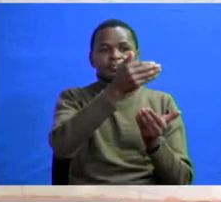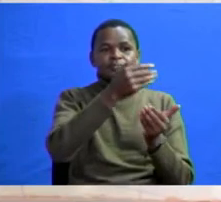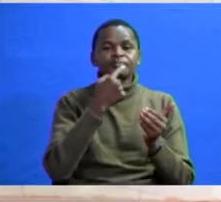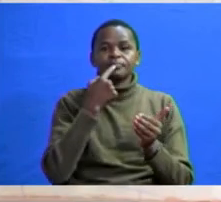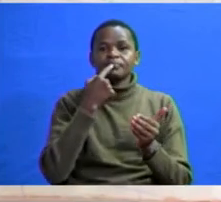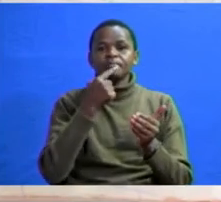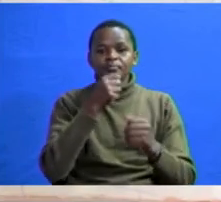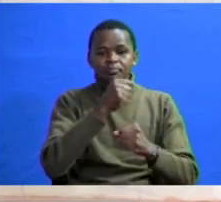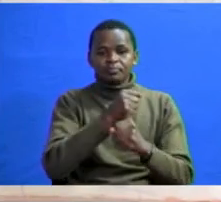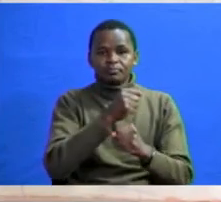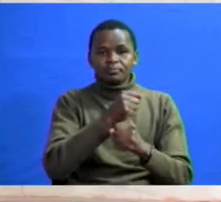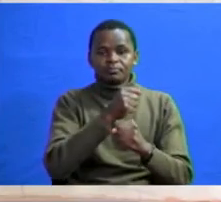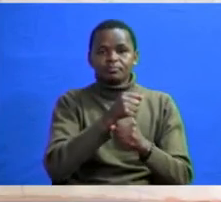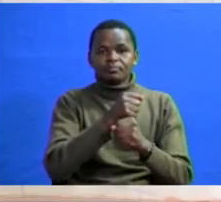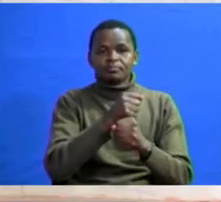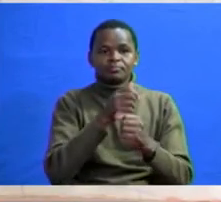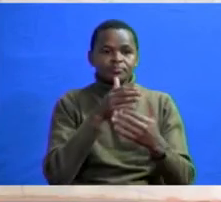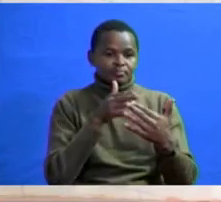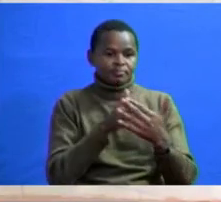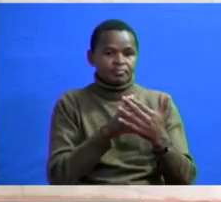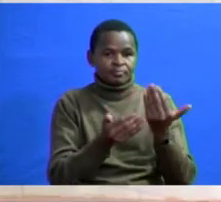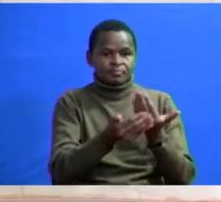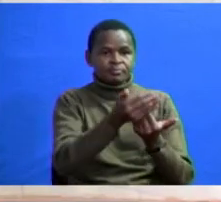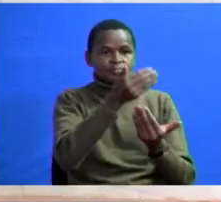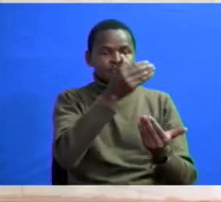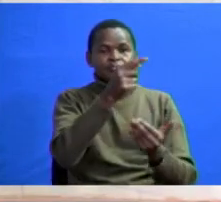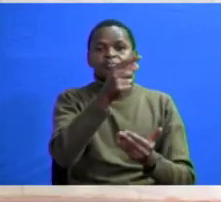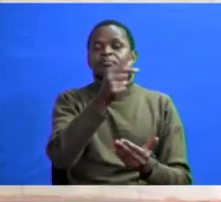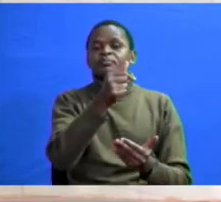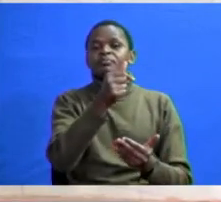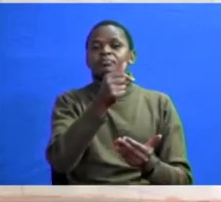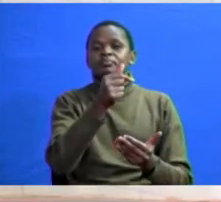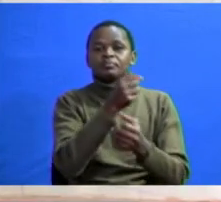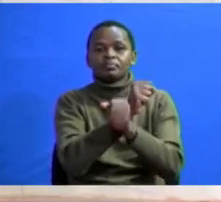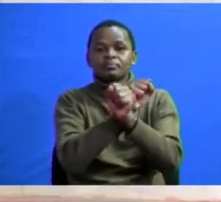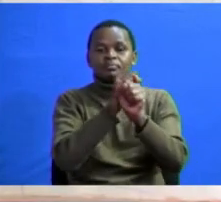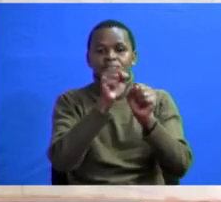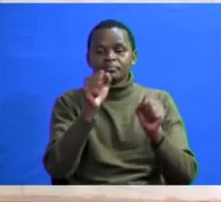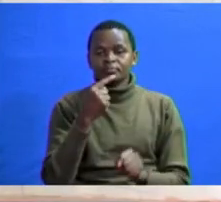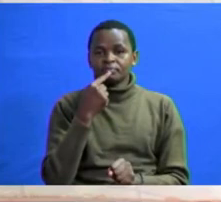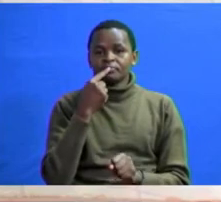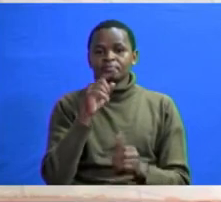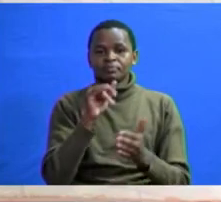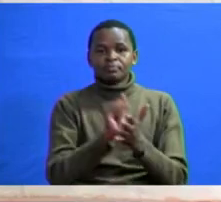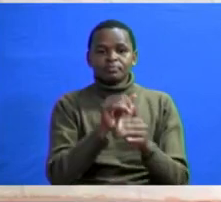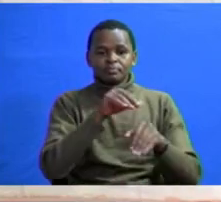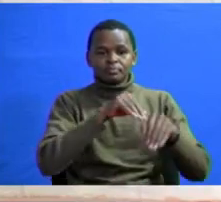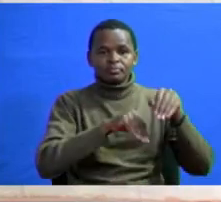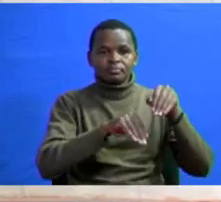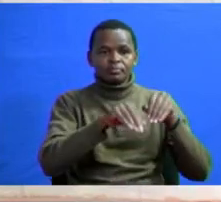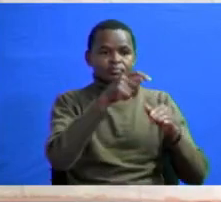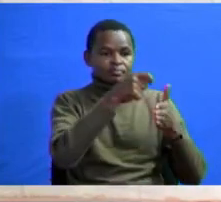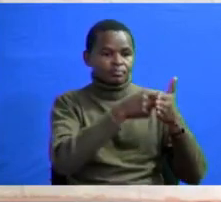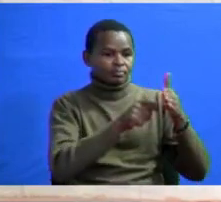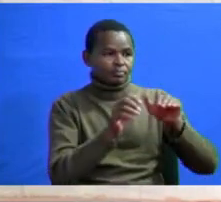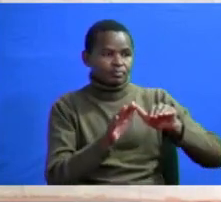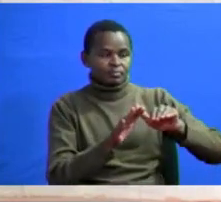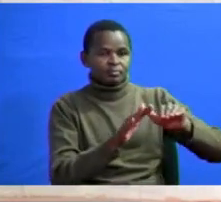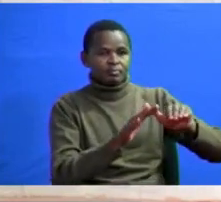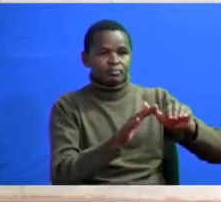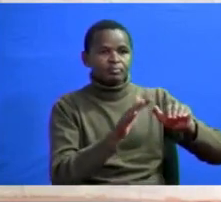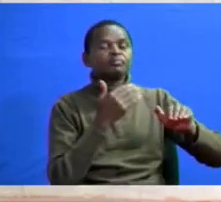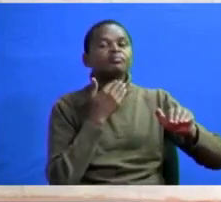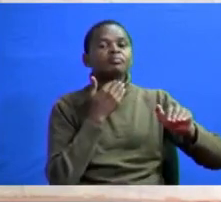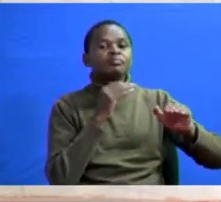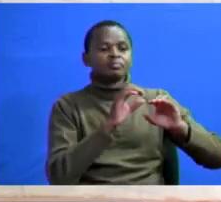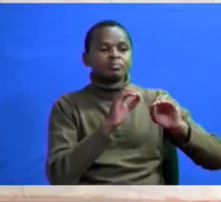their performance as a hindrance in revenue collection. The head of state stated that corruption, tax evasion, and unwillingness